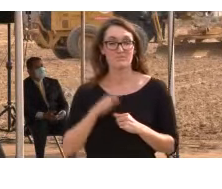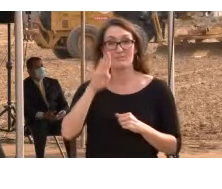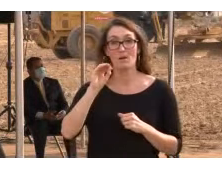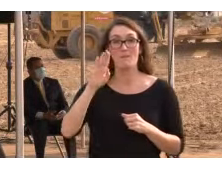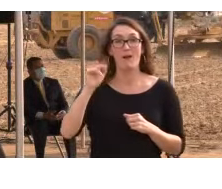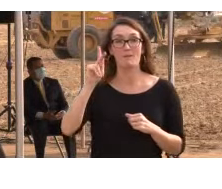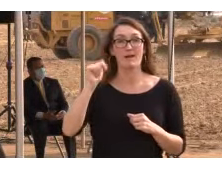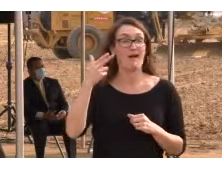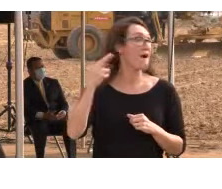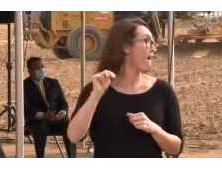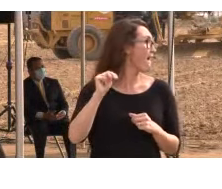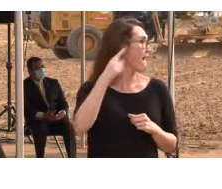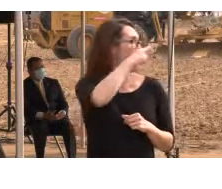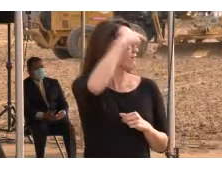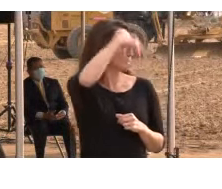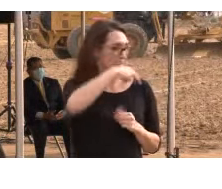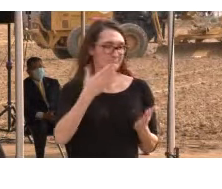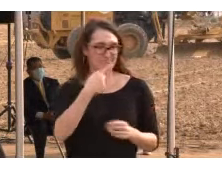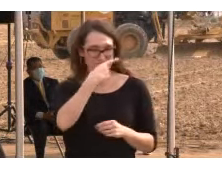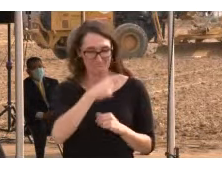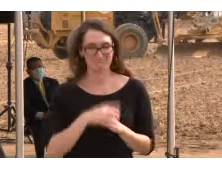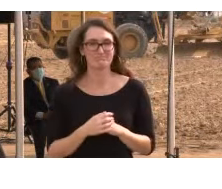Bobby Kahn